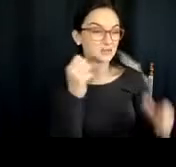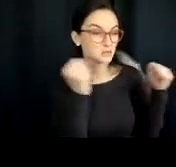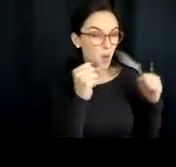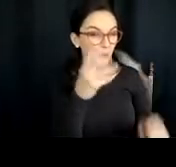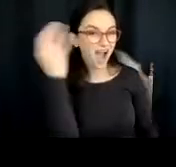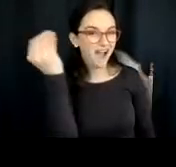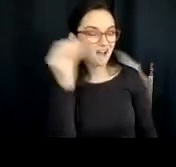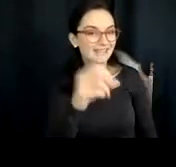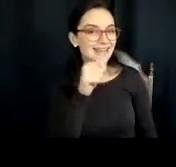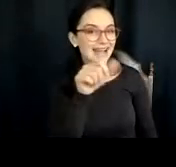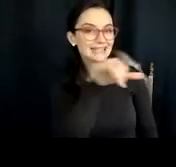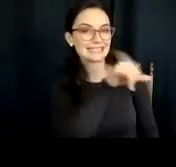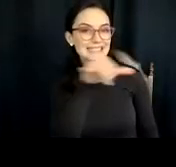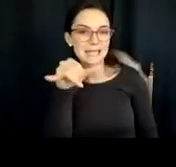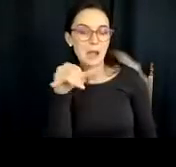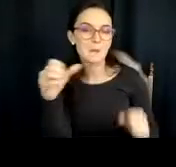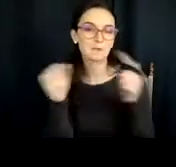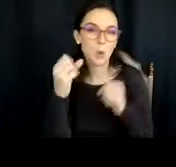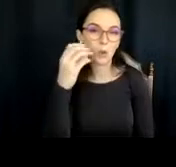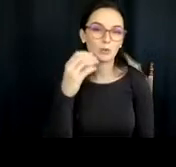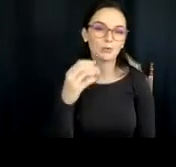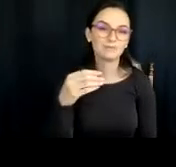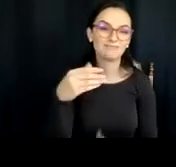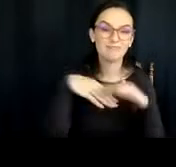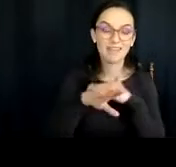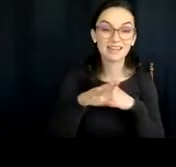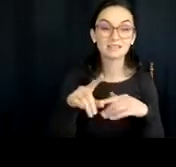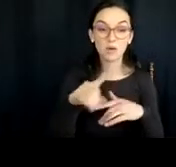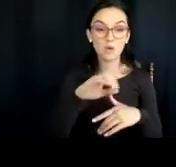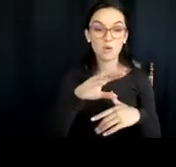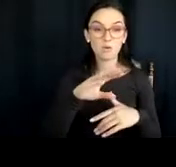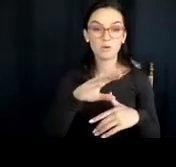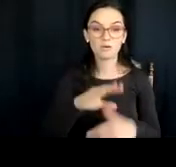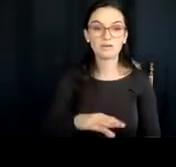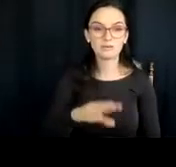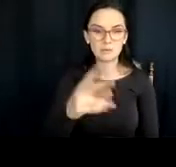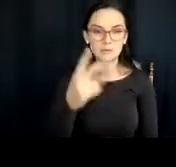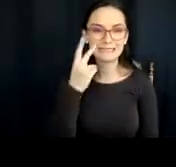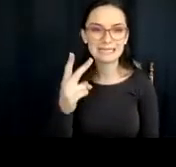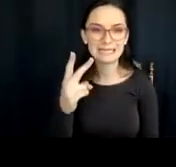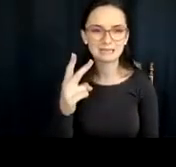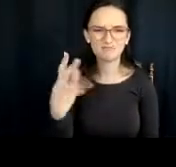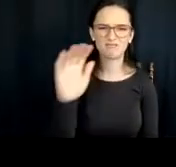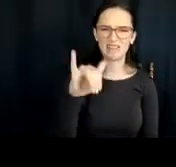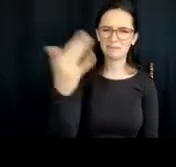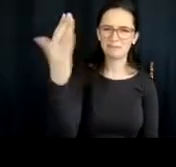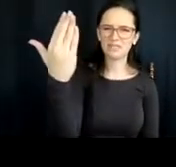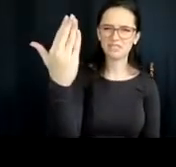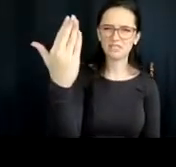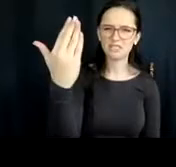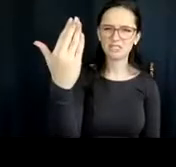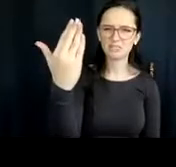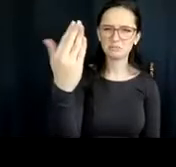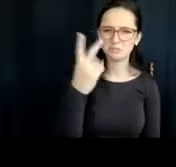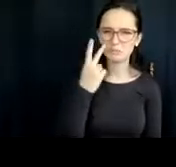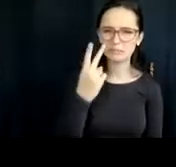pretty close. So these are all, we're seeing, this isn't a mirror, right? Yes. Is that a mirror? We're No- seeing no that. mirror, you can just see all So the those